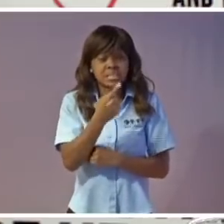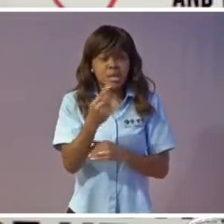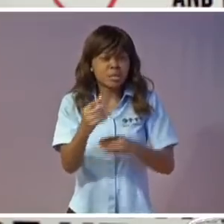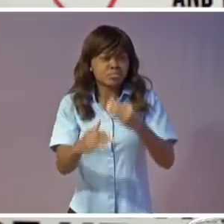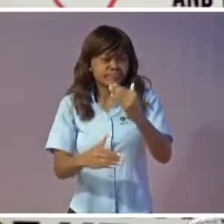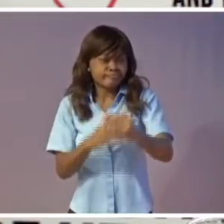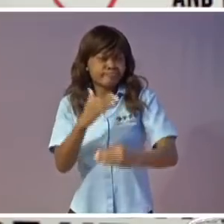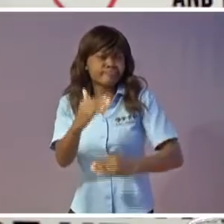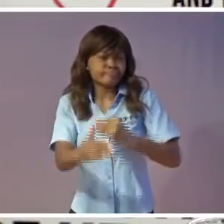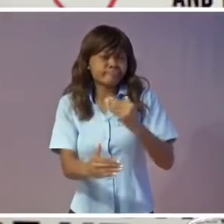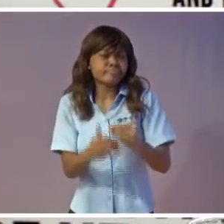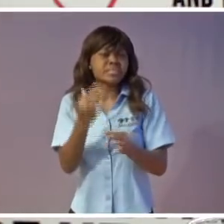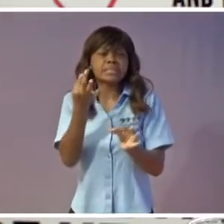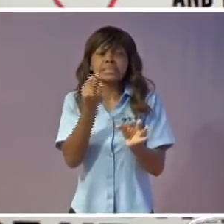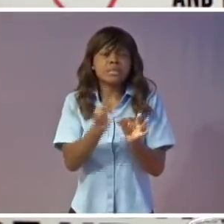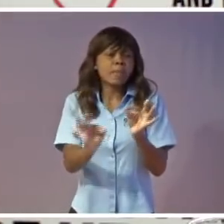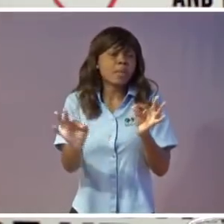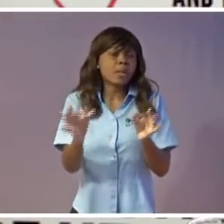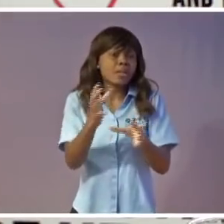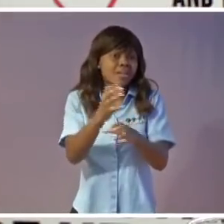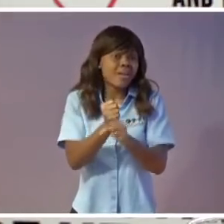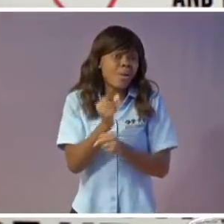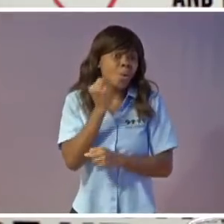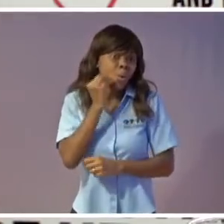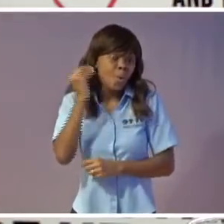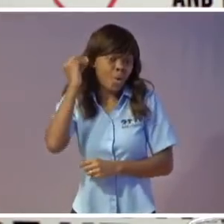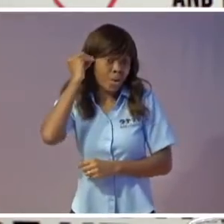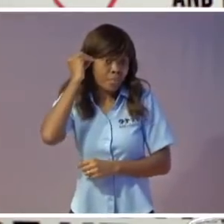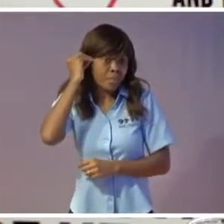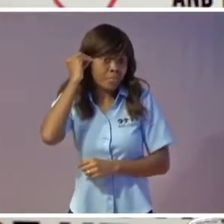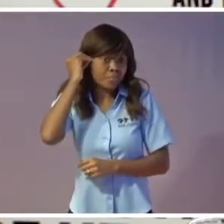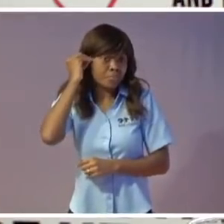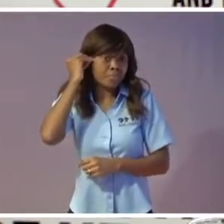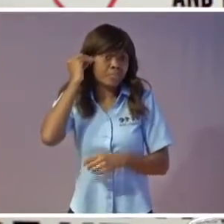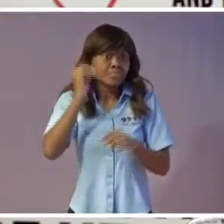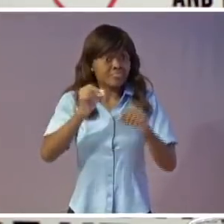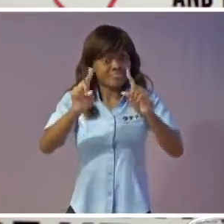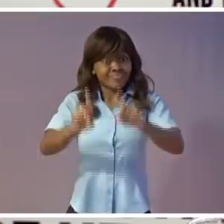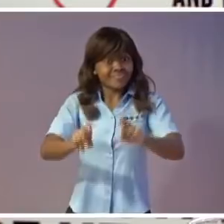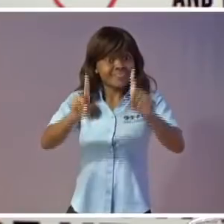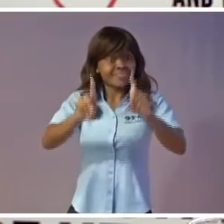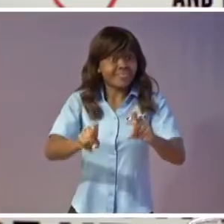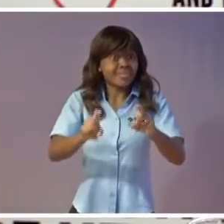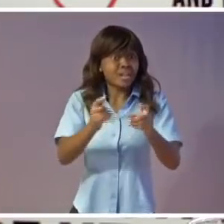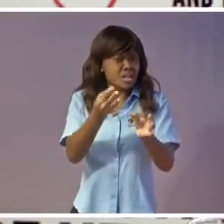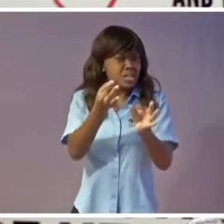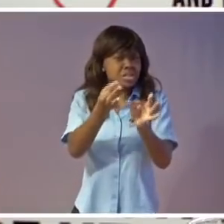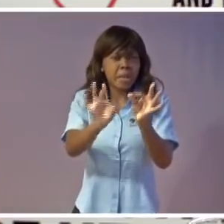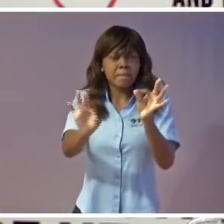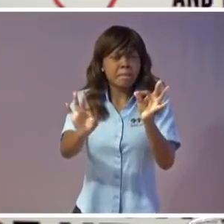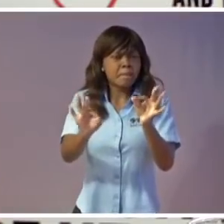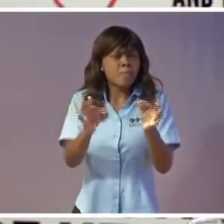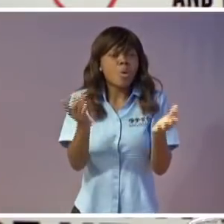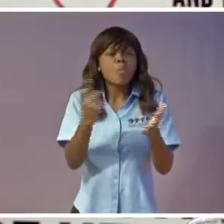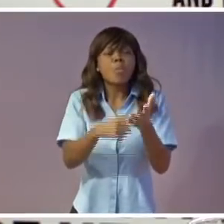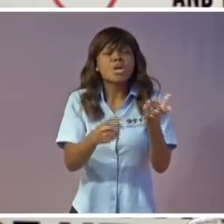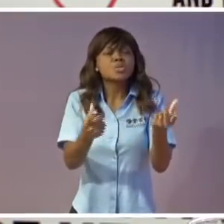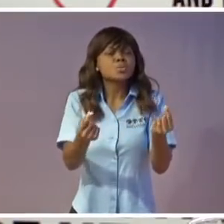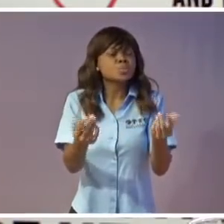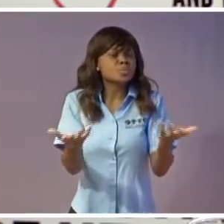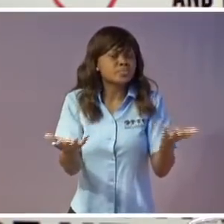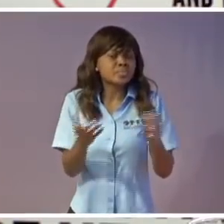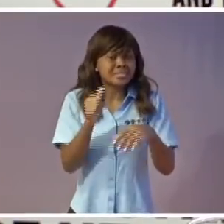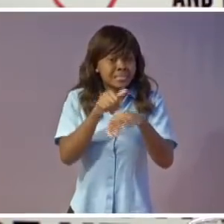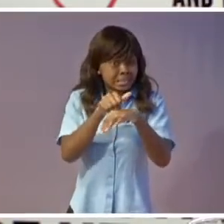simple one. We just ask importers to just submit your documents to Chemistry, Food